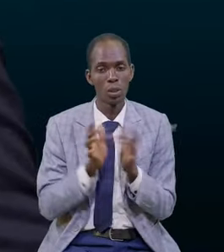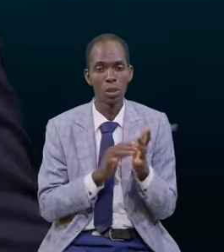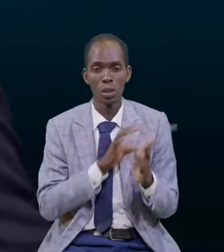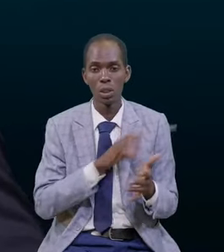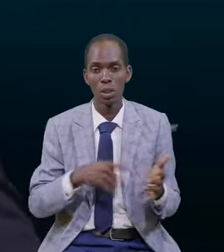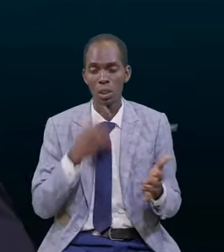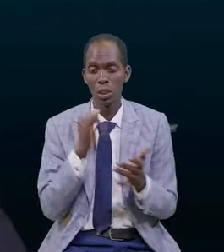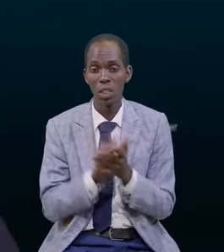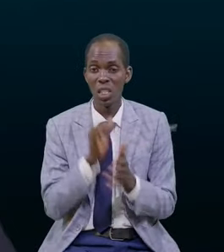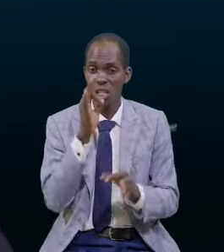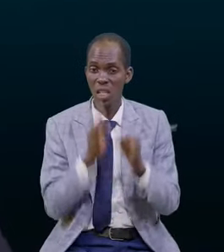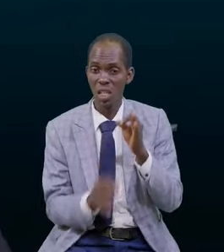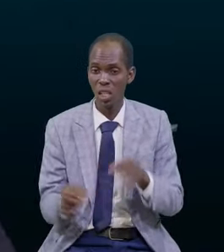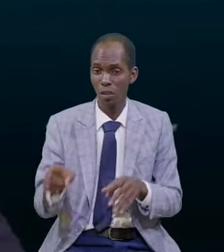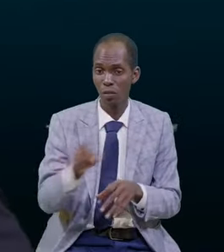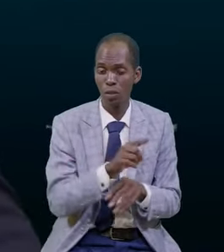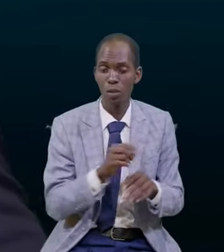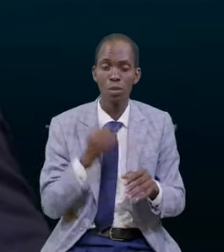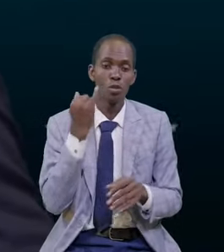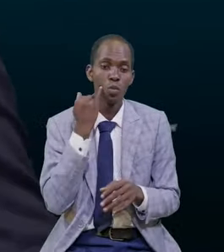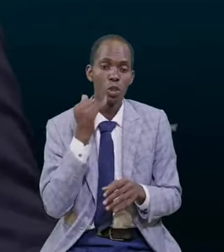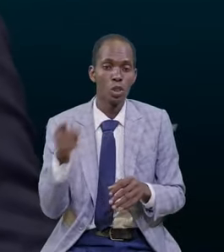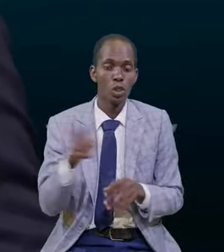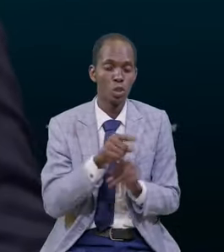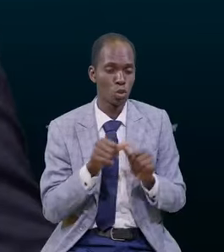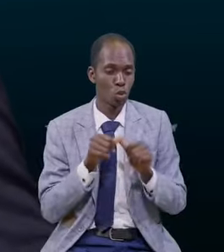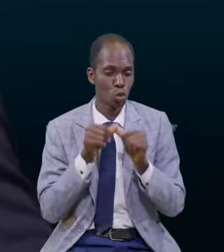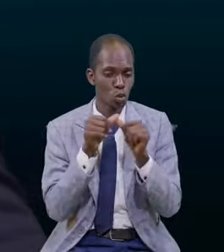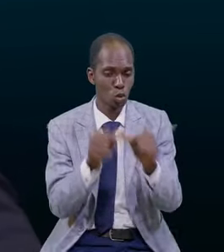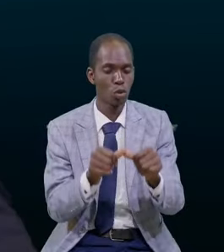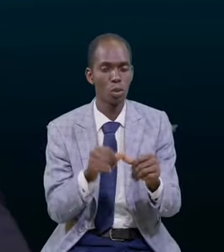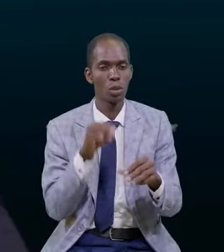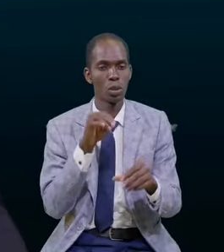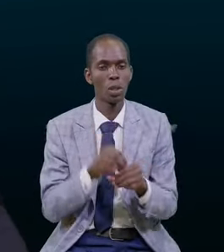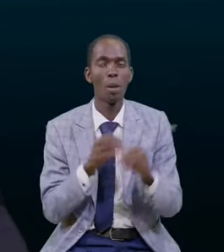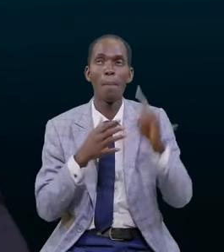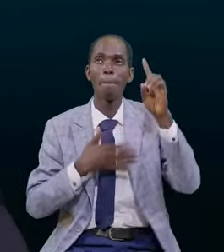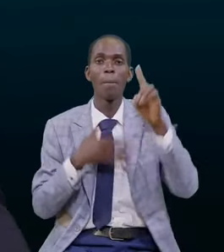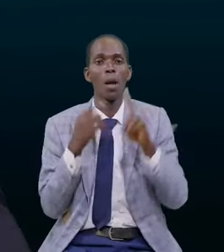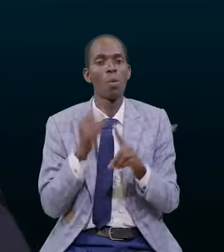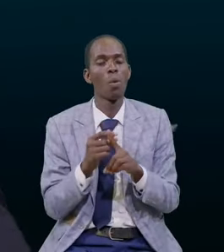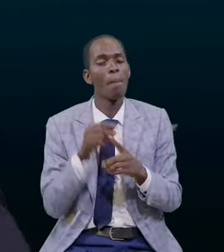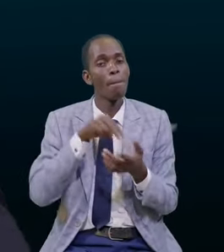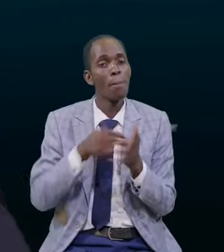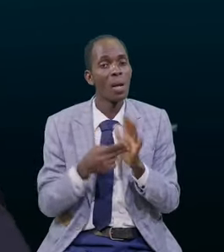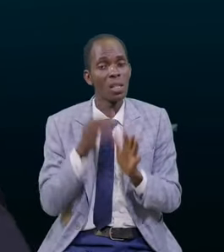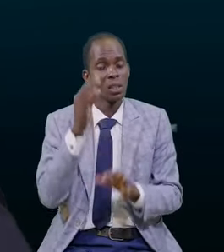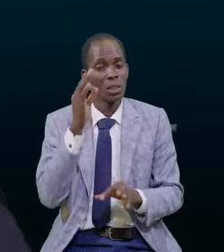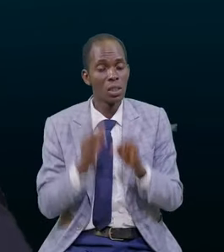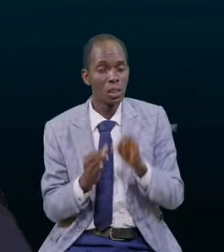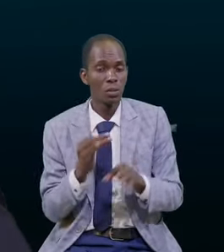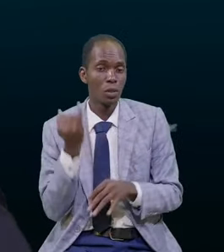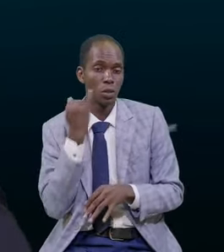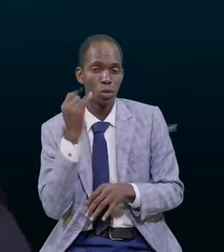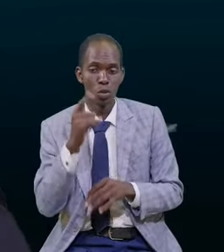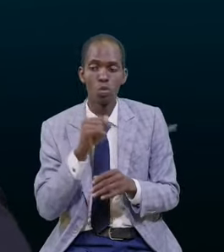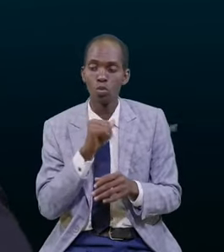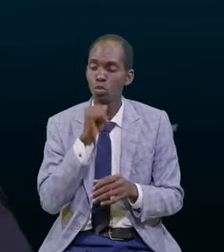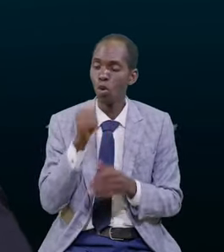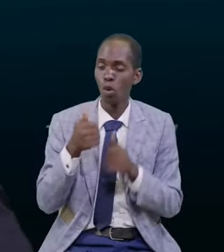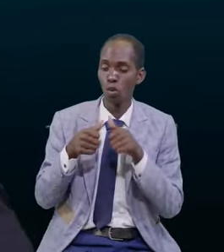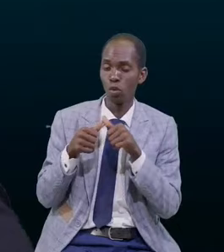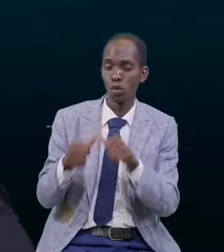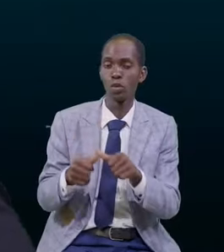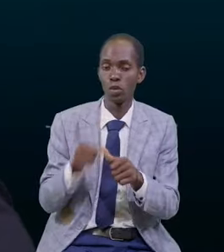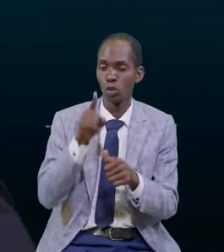indeed that means if you don't continue You've Lost Your you know discipleship no you've lost that tag you've lost you